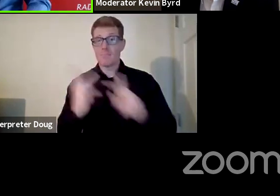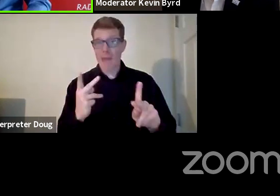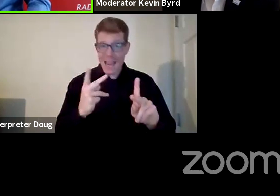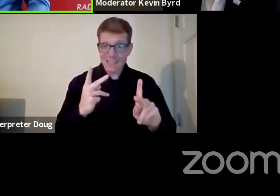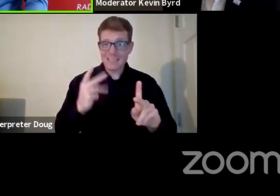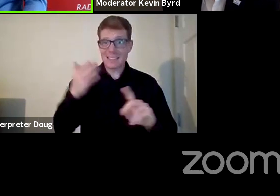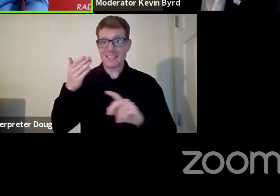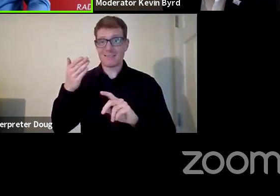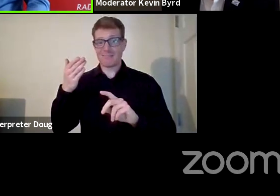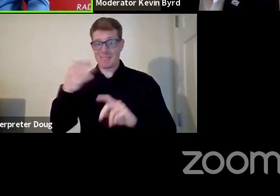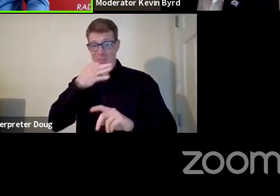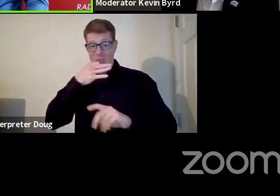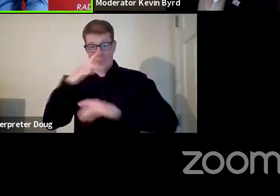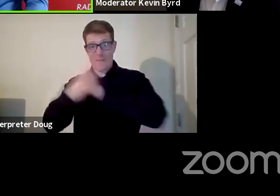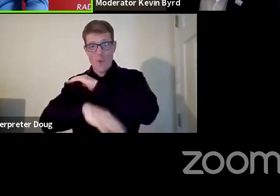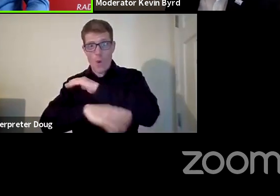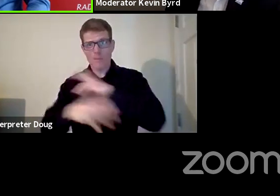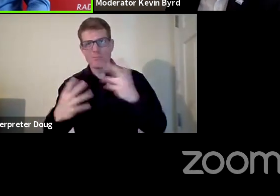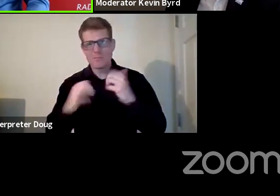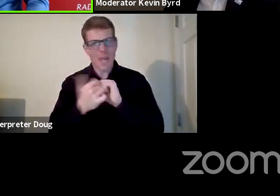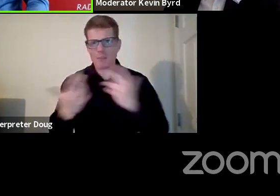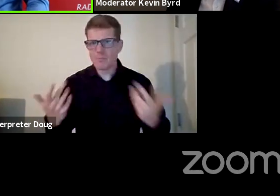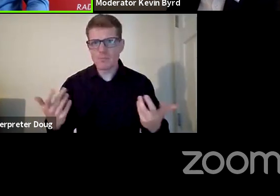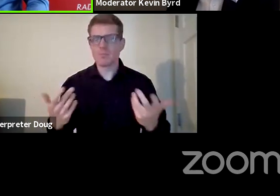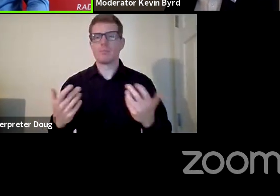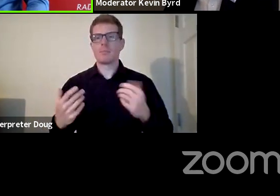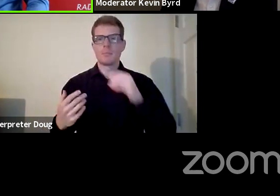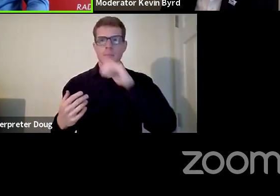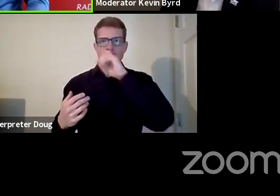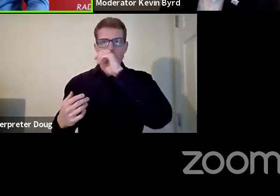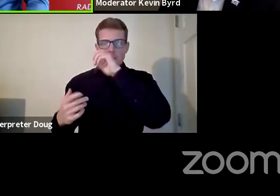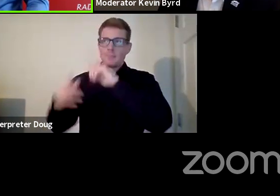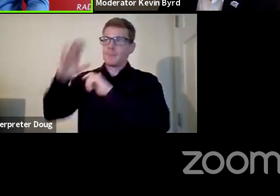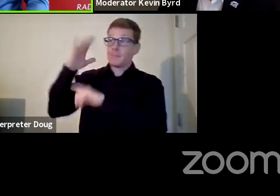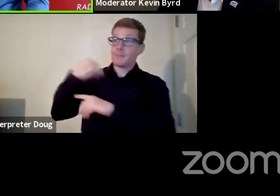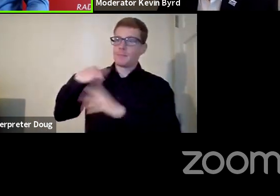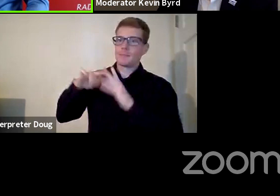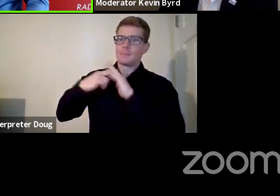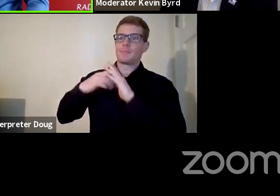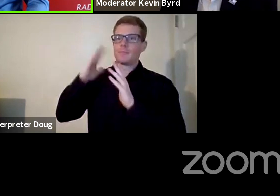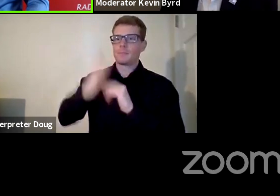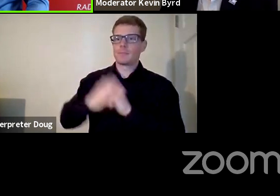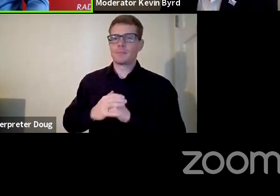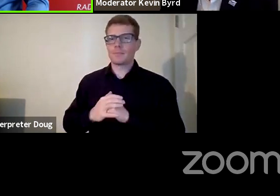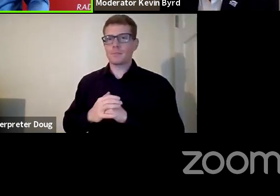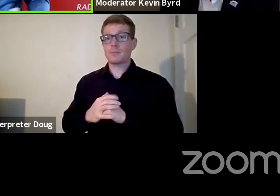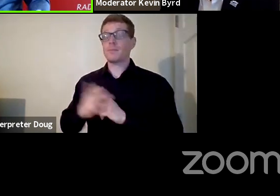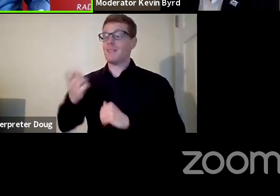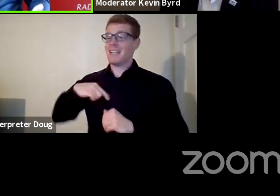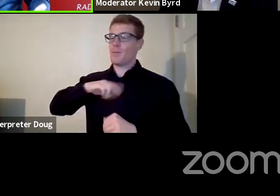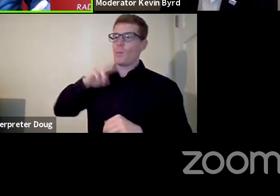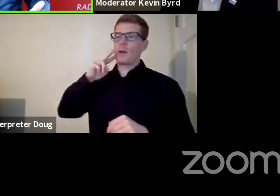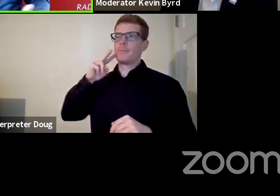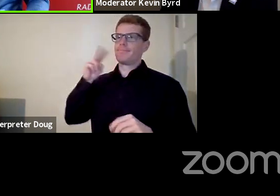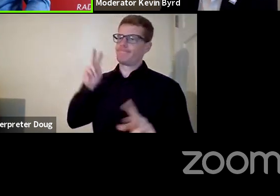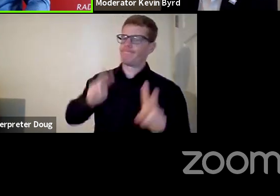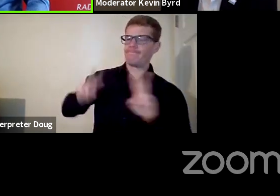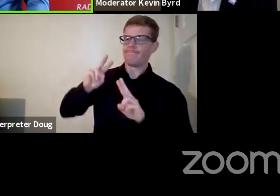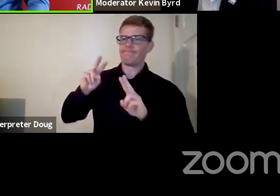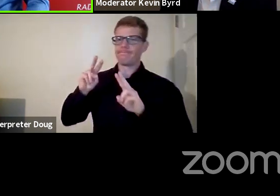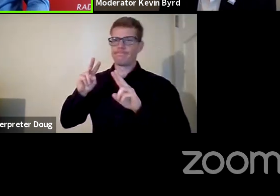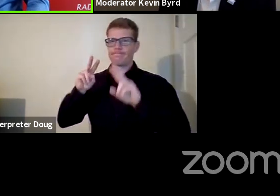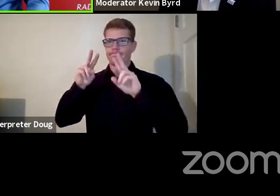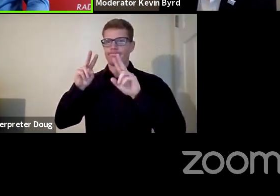I guess I'll start with that one. As we are looking at testing, one of the things that I would say that we are days